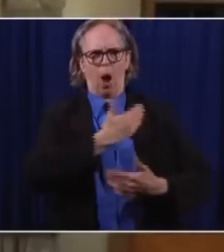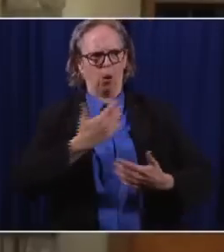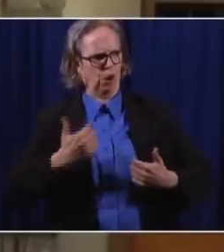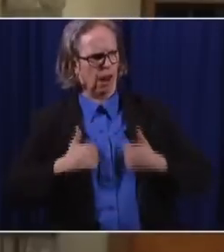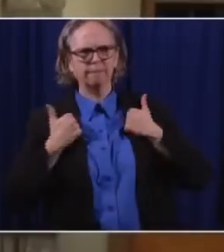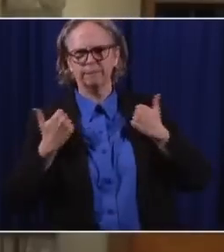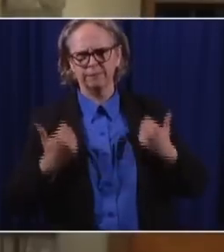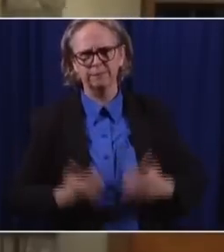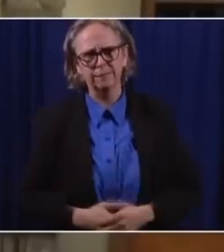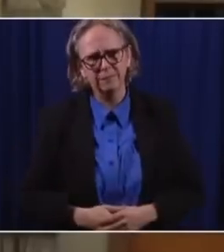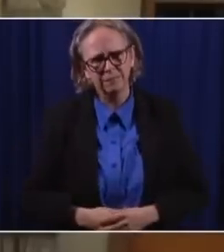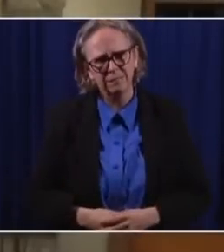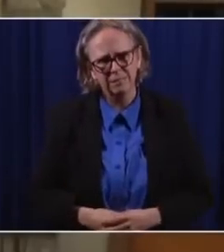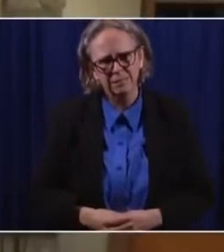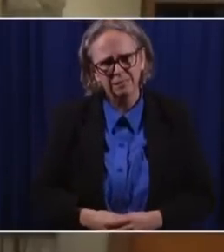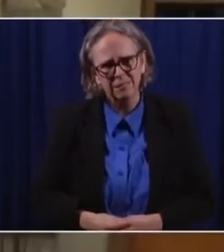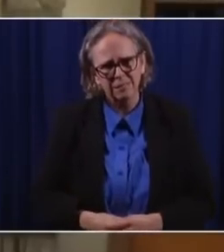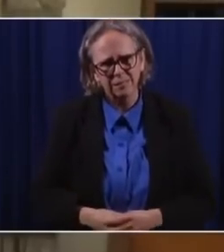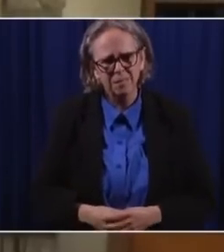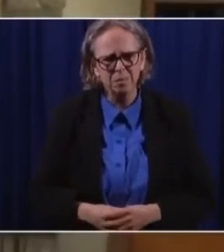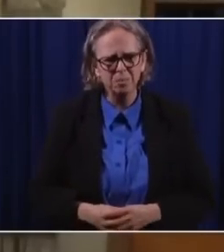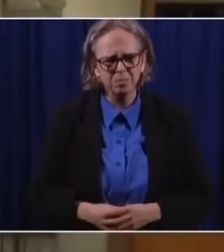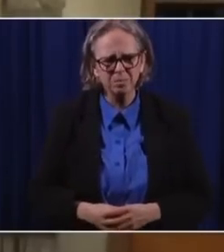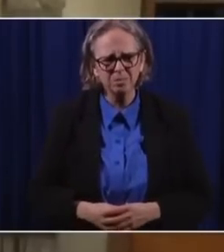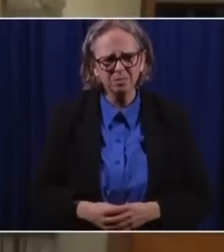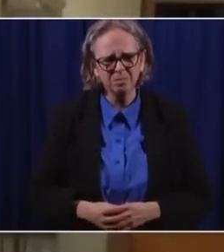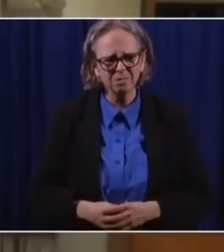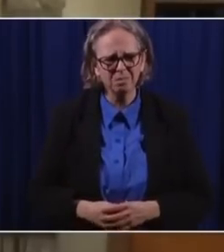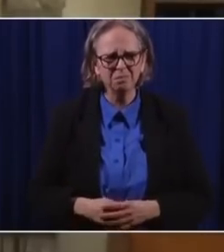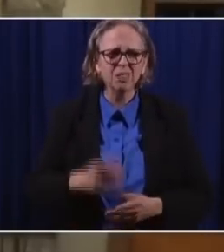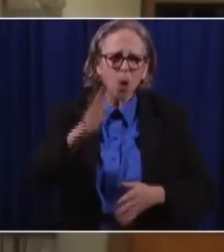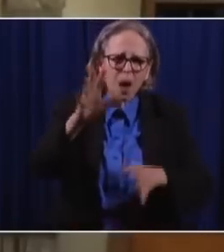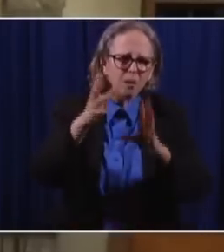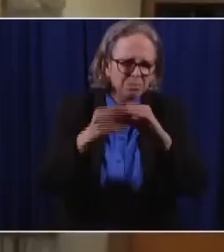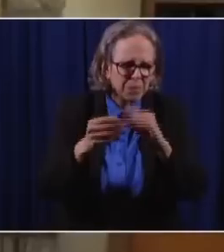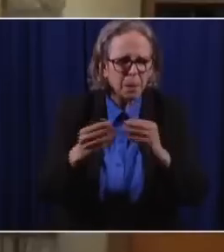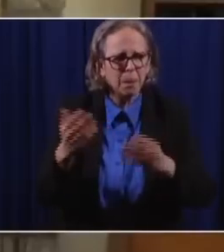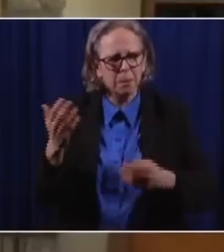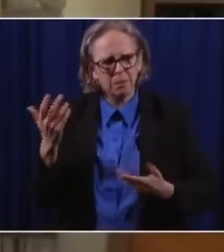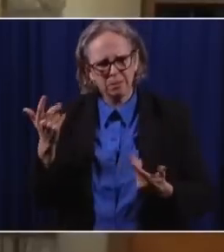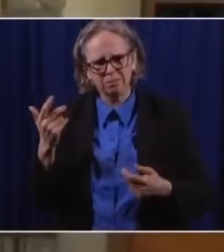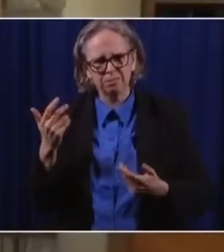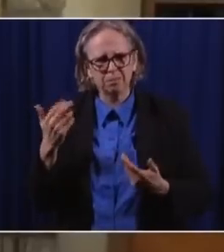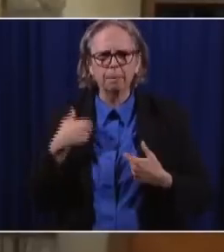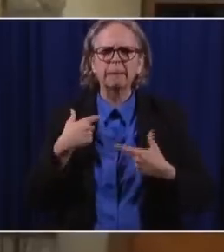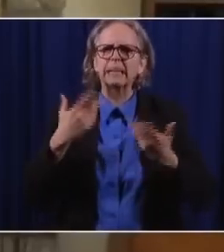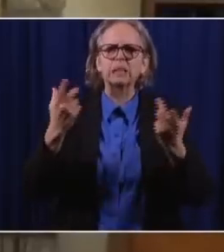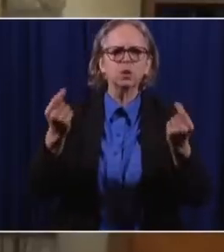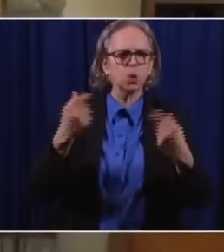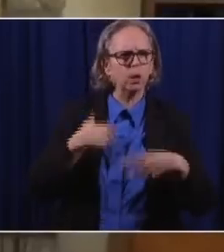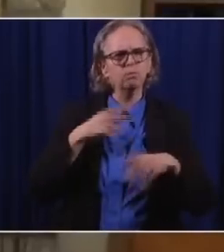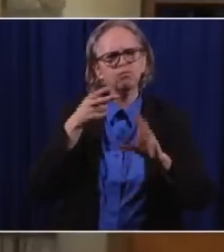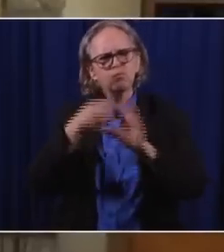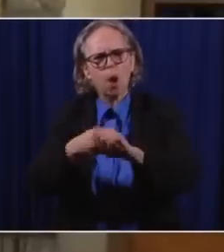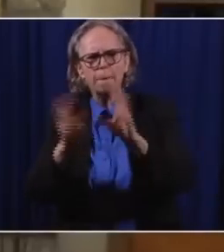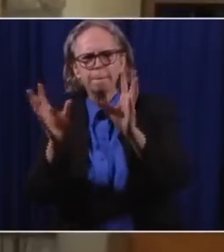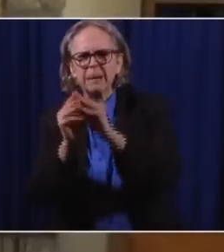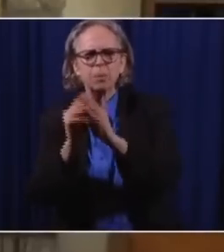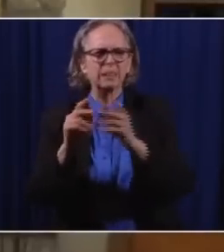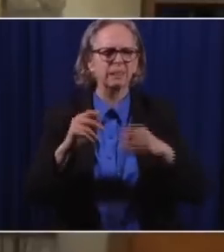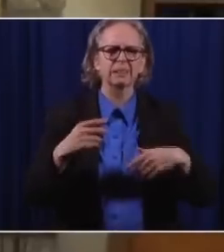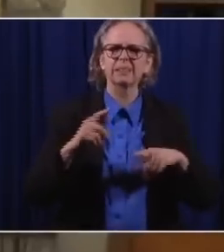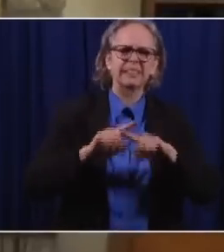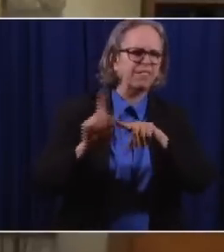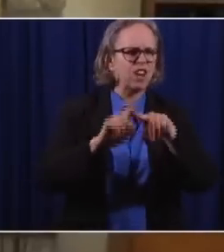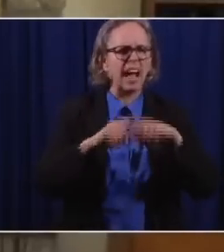health commissioners throughout the week. I talk to them at least once a week on Monday morning when we have all the health commissioners on a phone